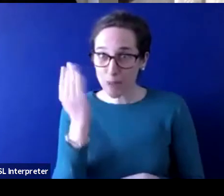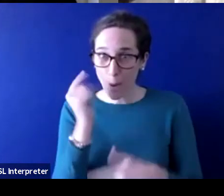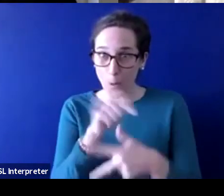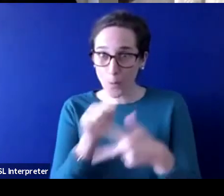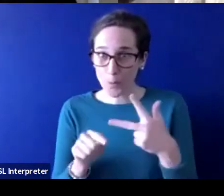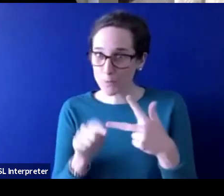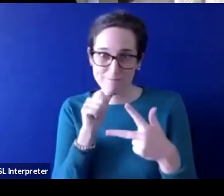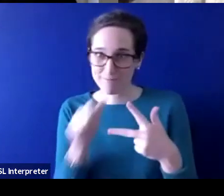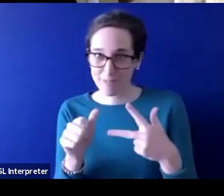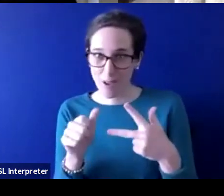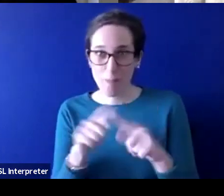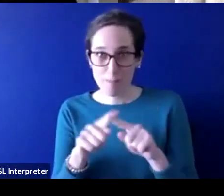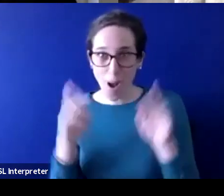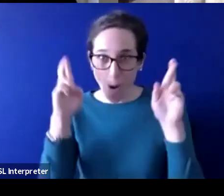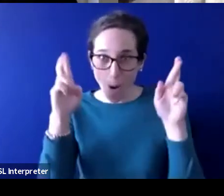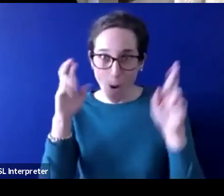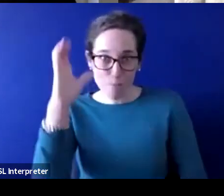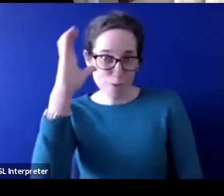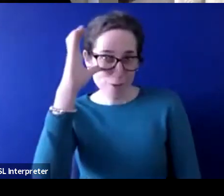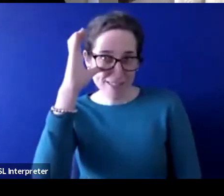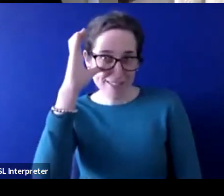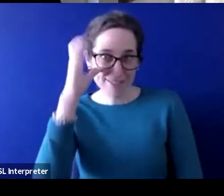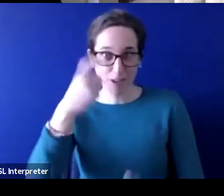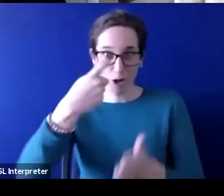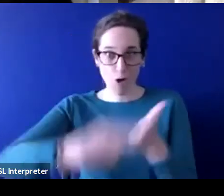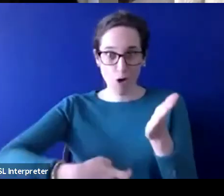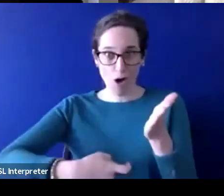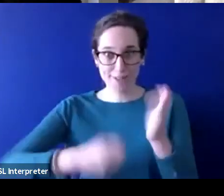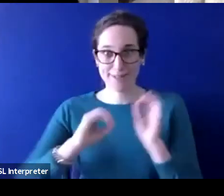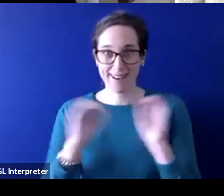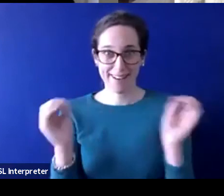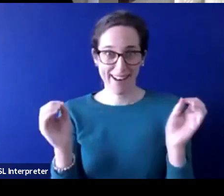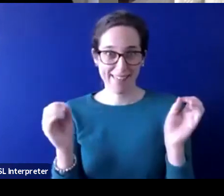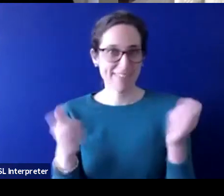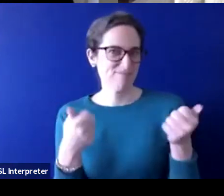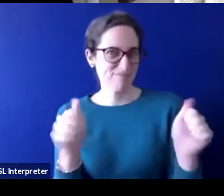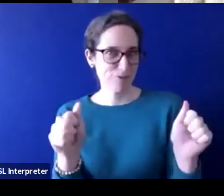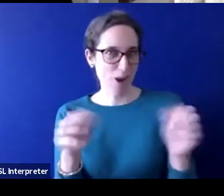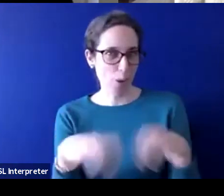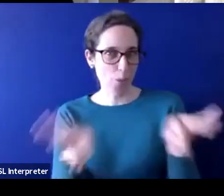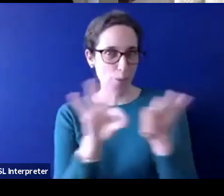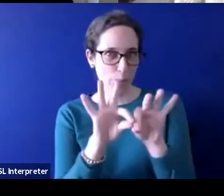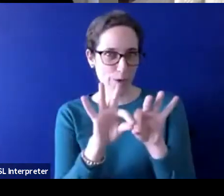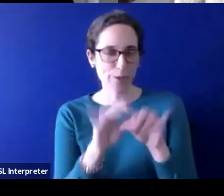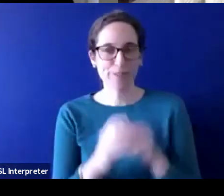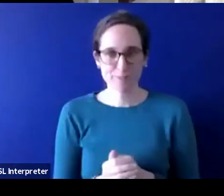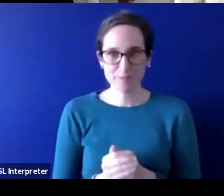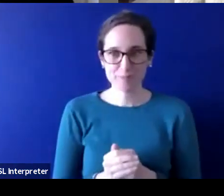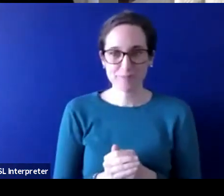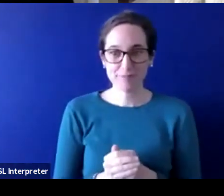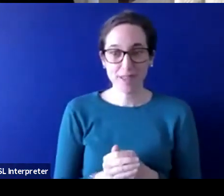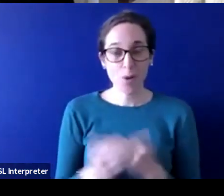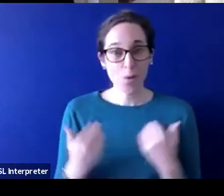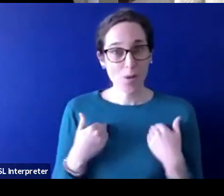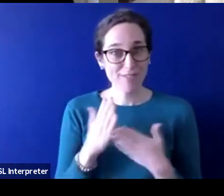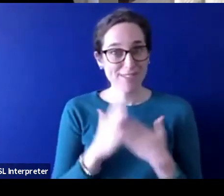listen to that. That's a really easy idea. Costs you nothing to do. Give it a try. You know, I think I want to turn to, we have some questions coming in